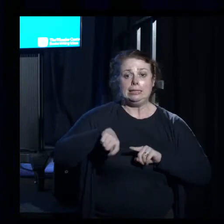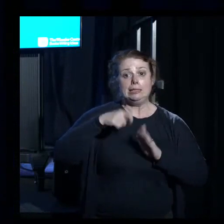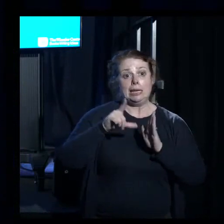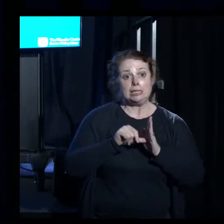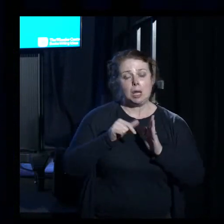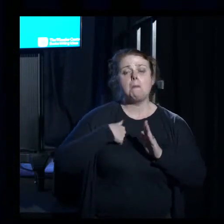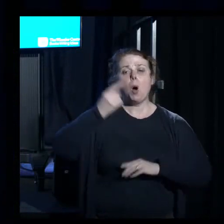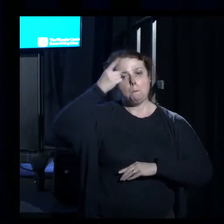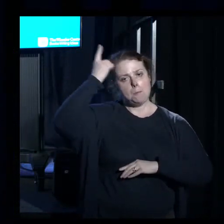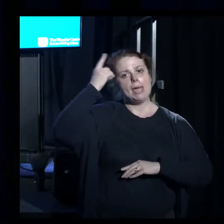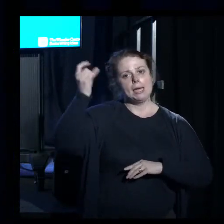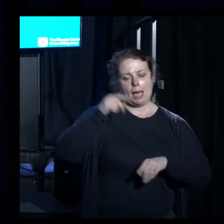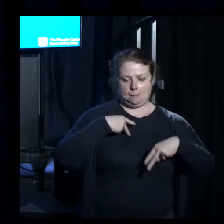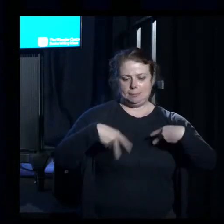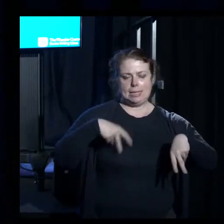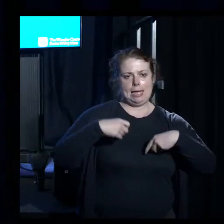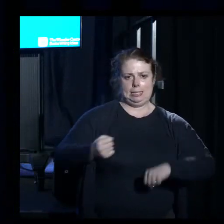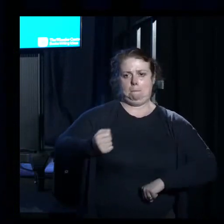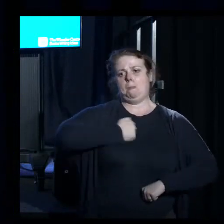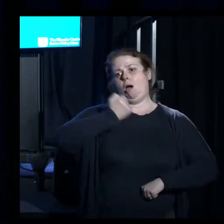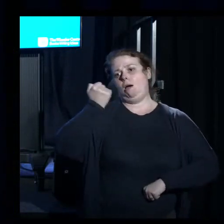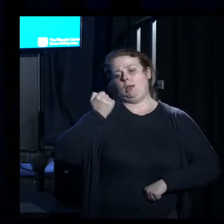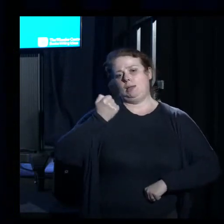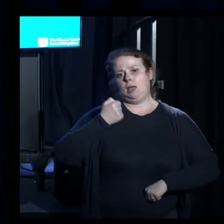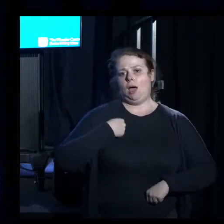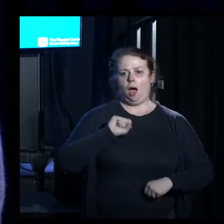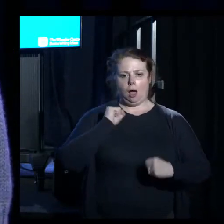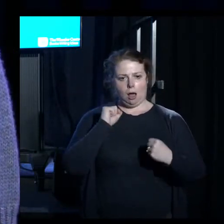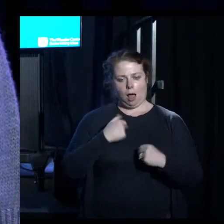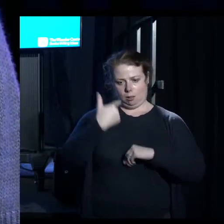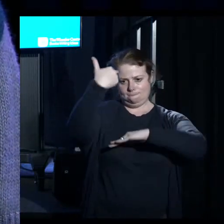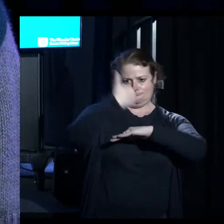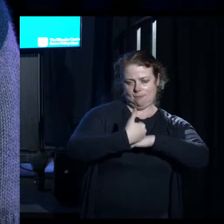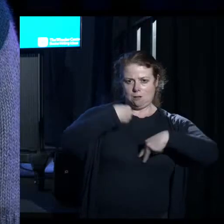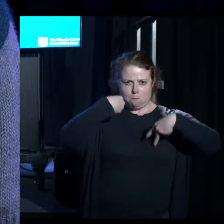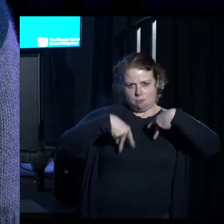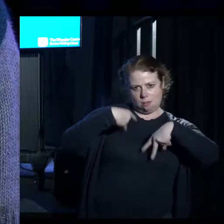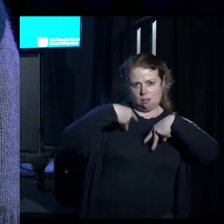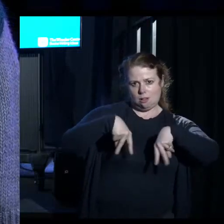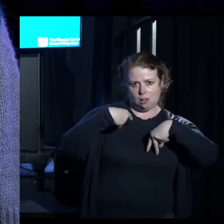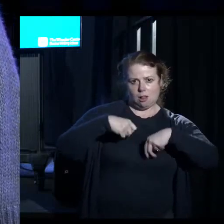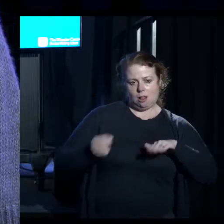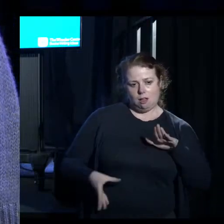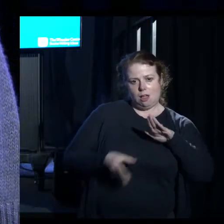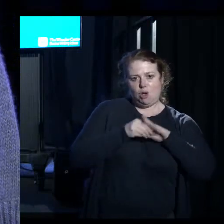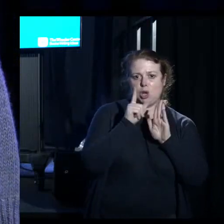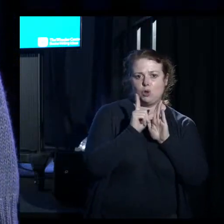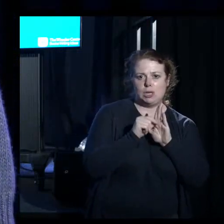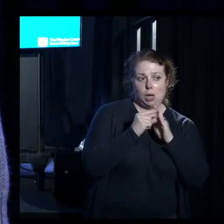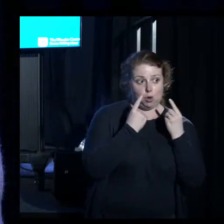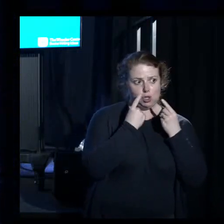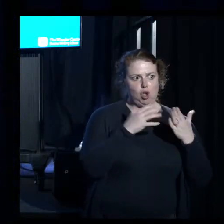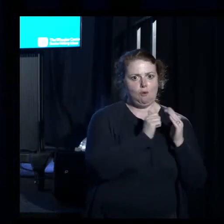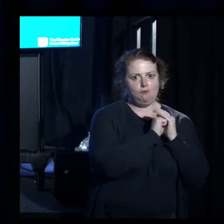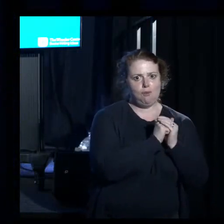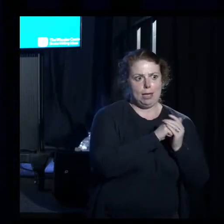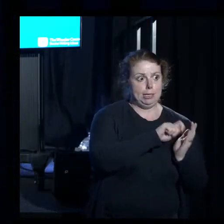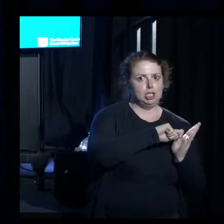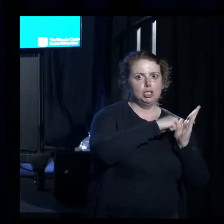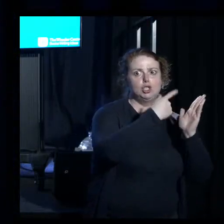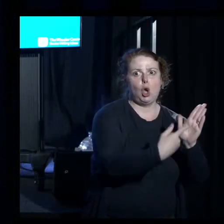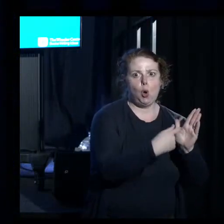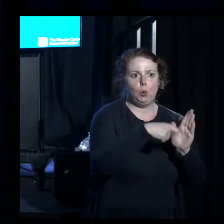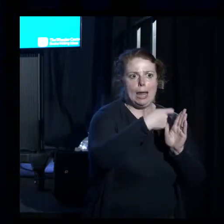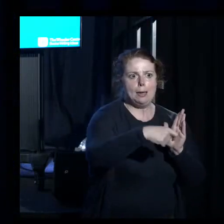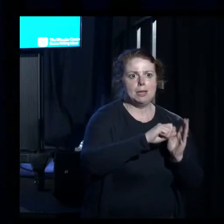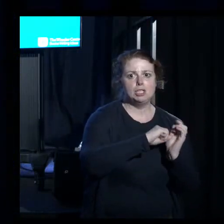I'll come up with a dance of my own. I'll put the dance on TikTok and I'll show it to my friend. He'll show it to his neighbour, who'll teach it to